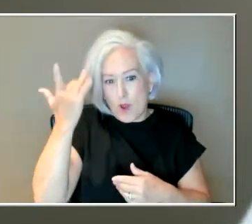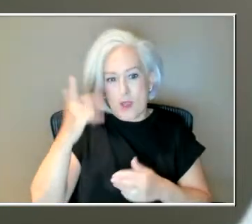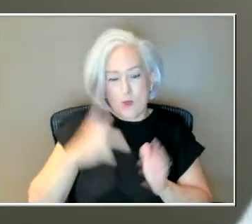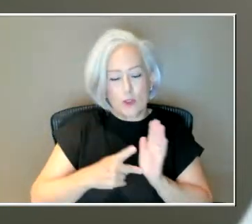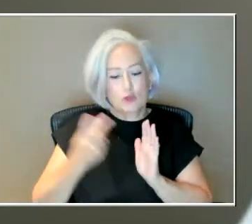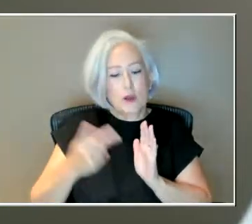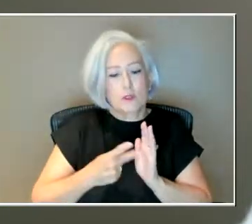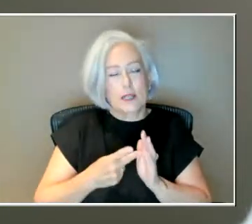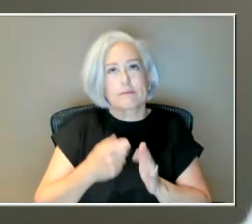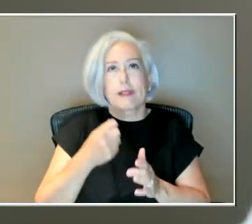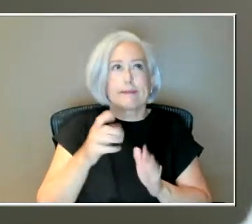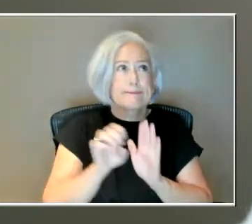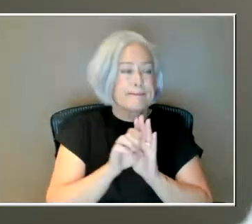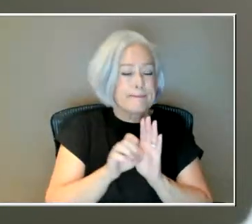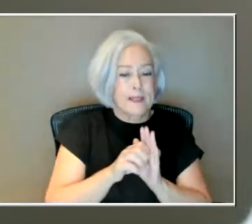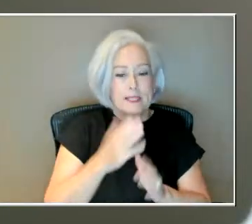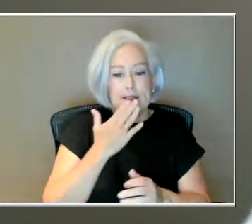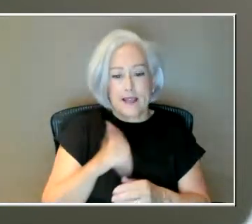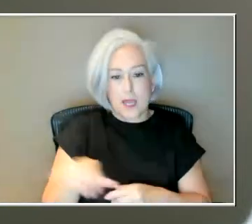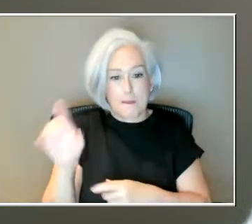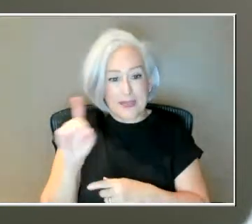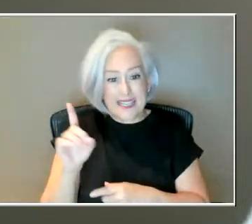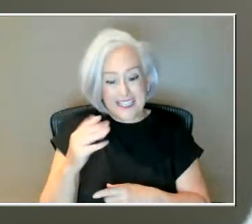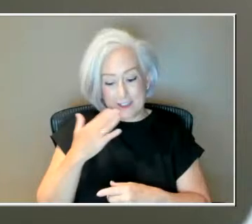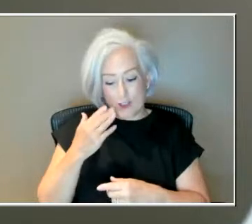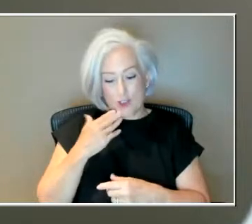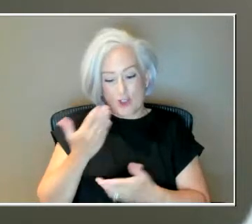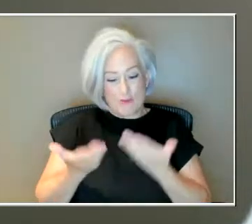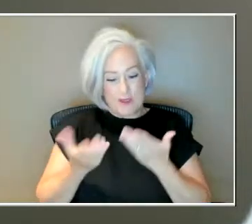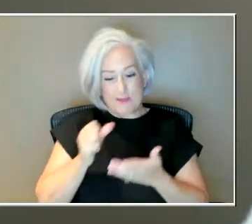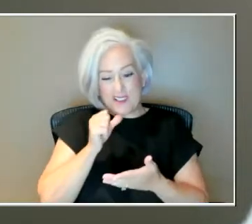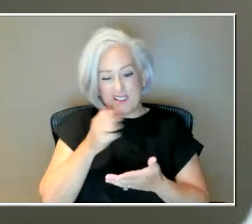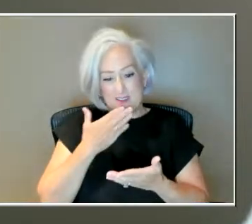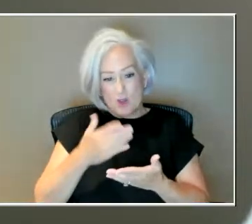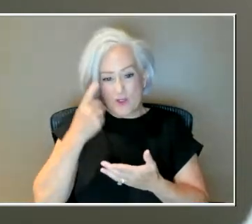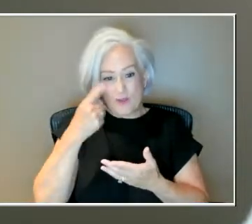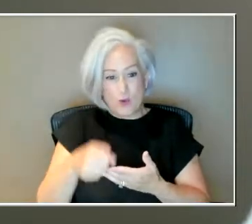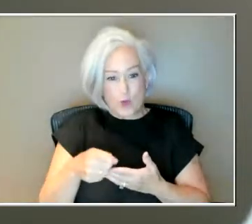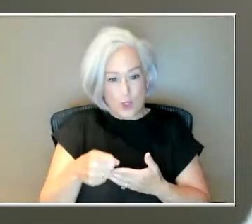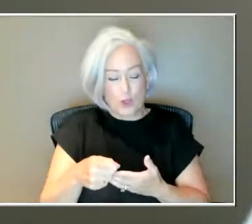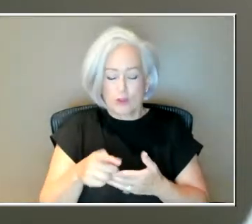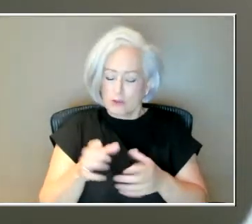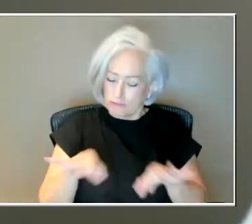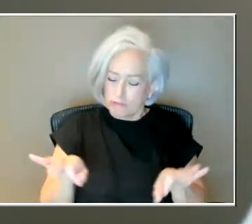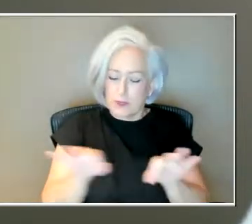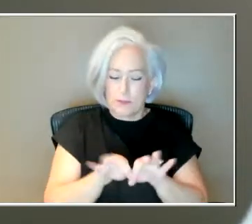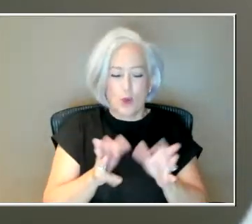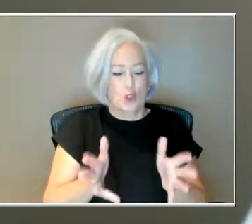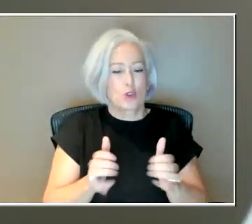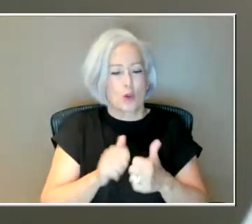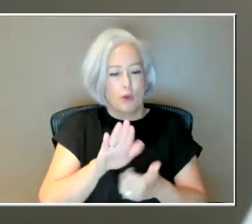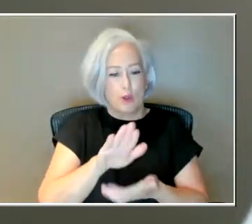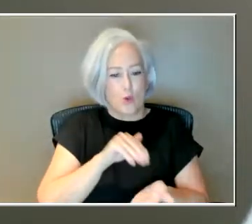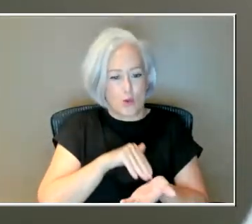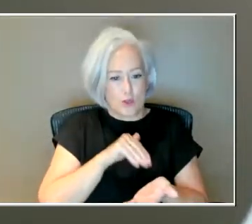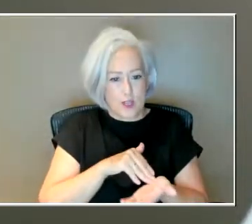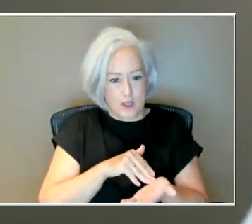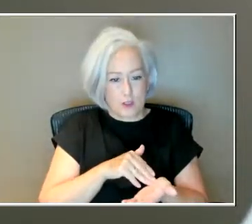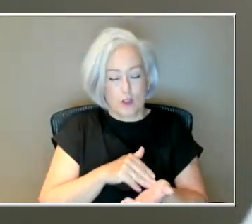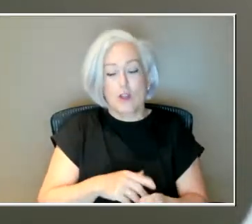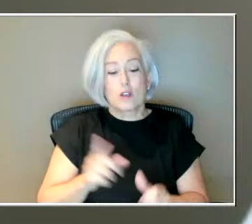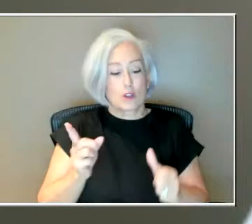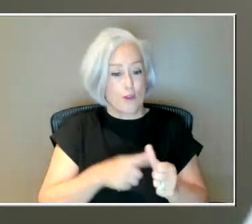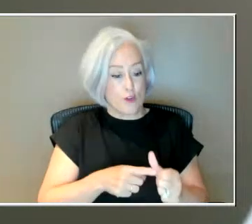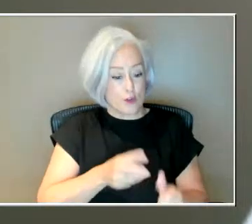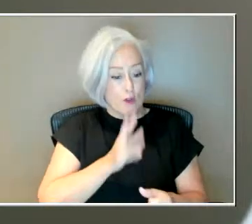have diabetes and the sugar in those drinks may not be great for you, in that scenario, I would talk to your physician. So hydrate with water, and